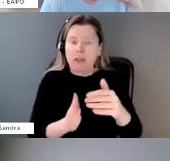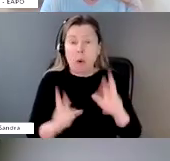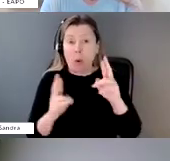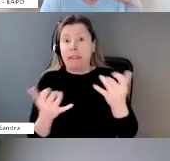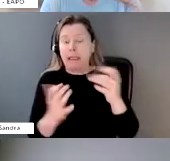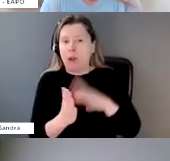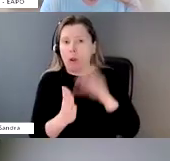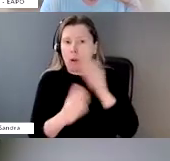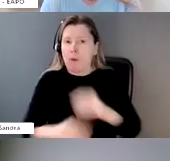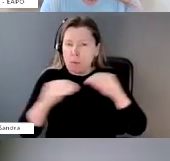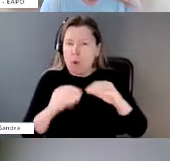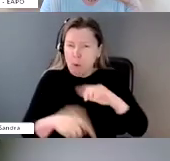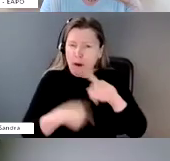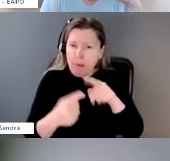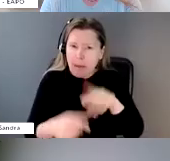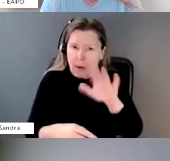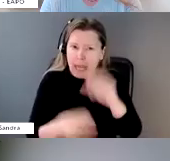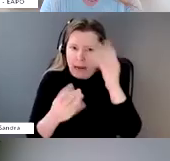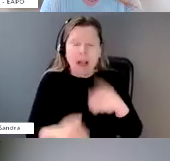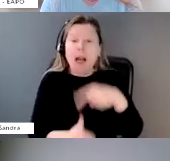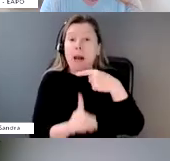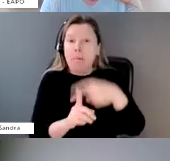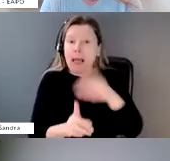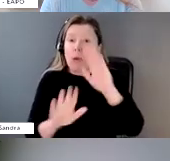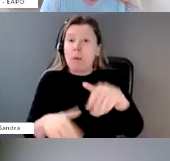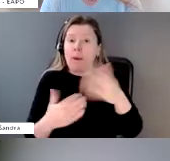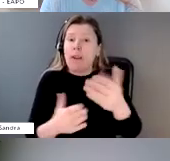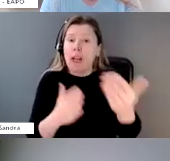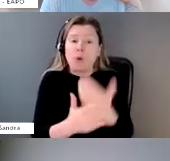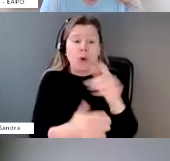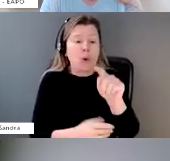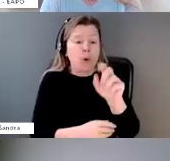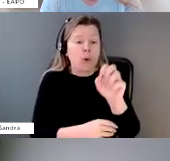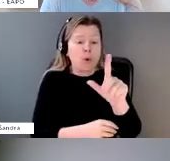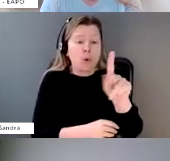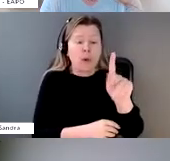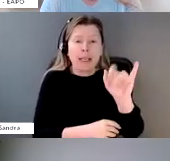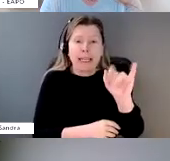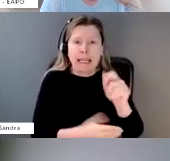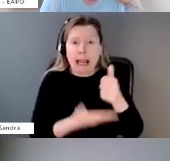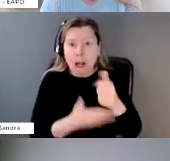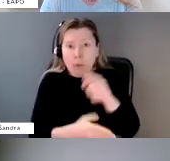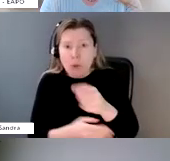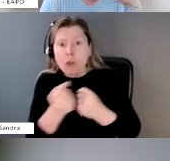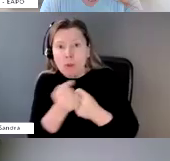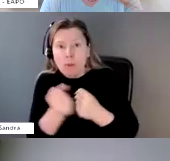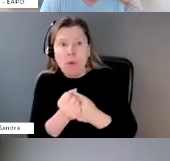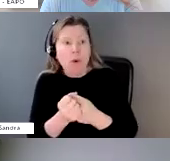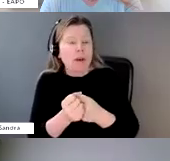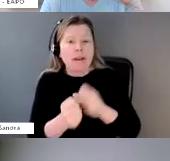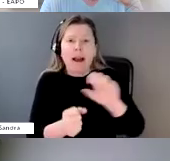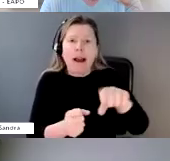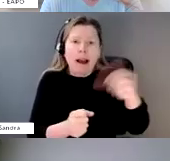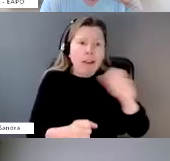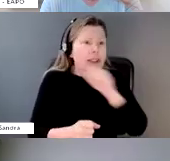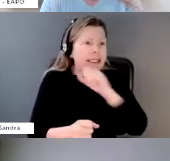more about that information and a new toolkit that will help you support other residents or seniors that you may be working with,